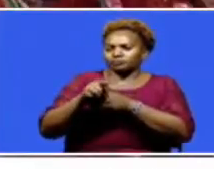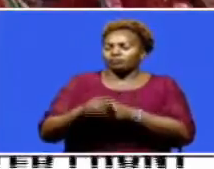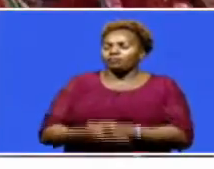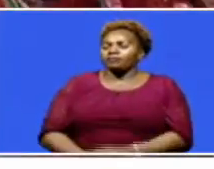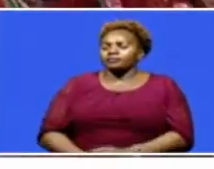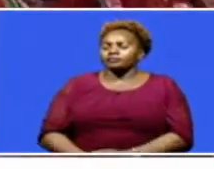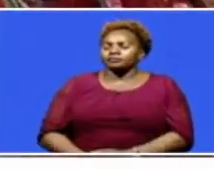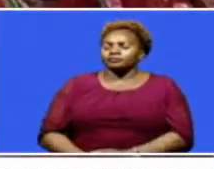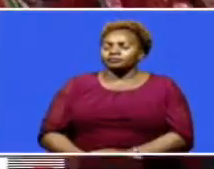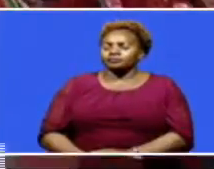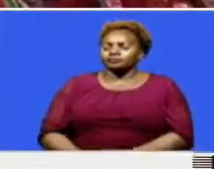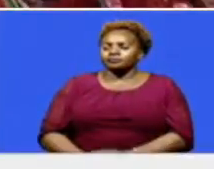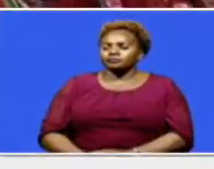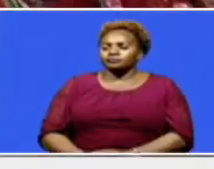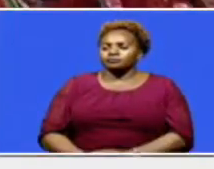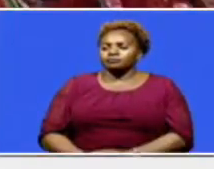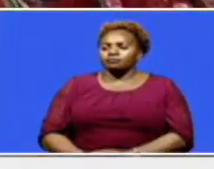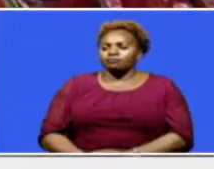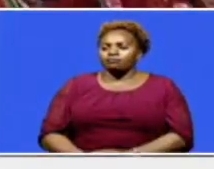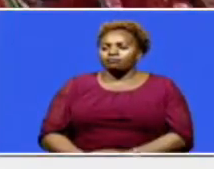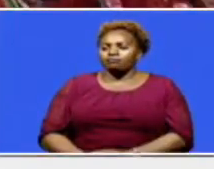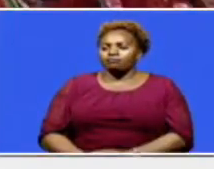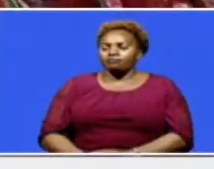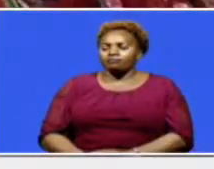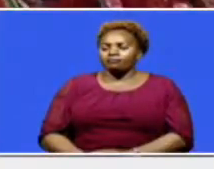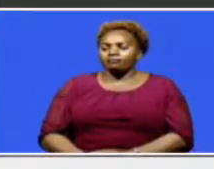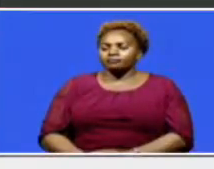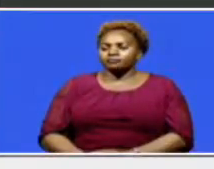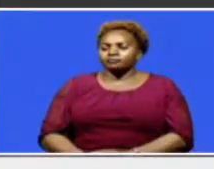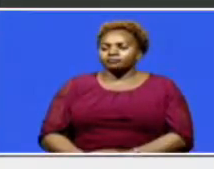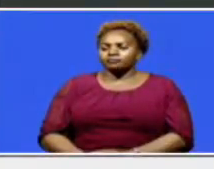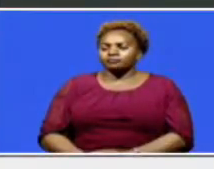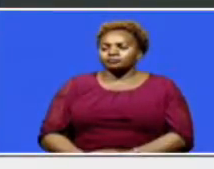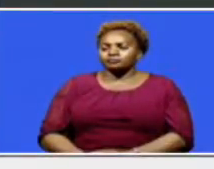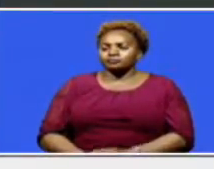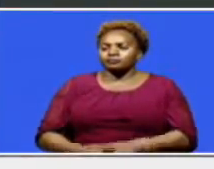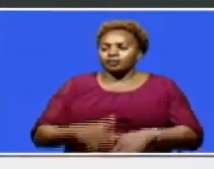Now, Deputy President